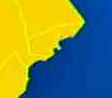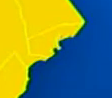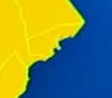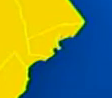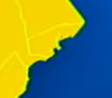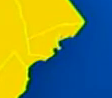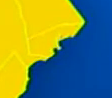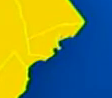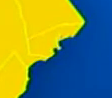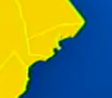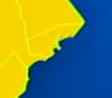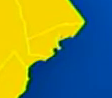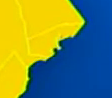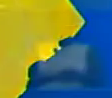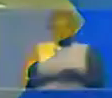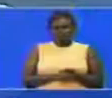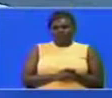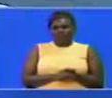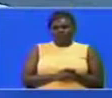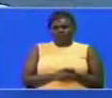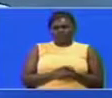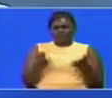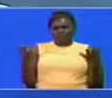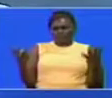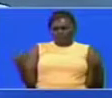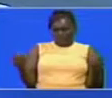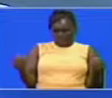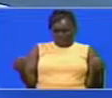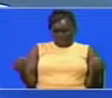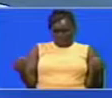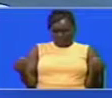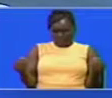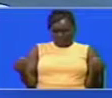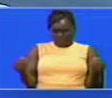Now, it may be very easy